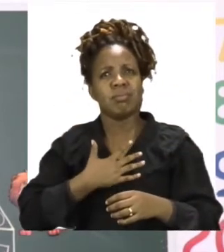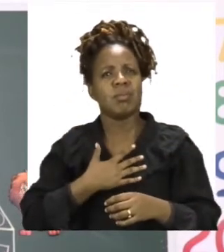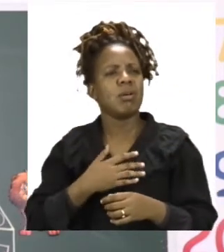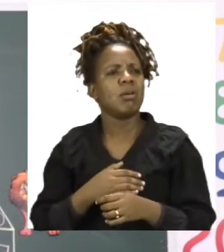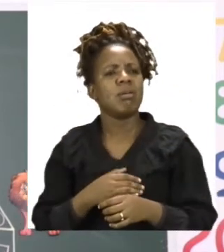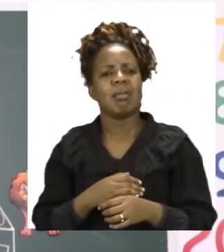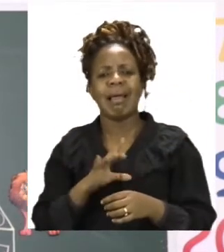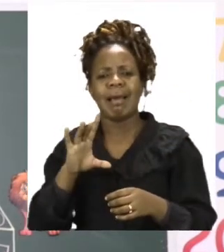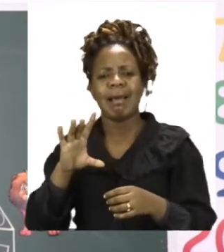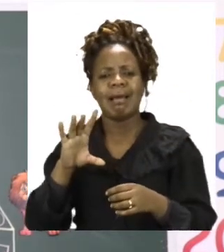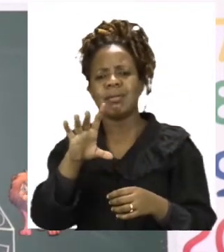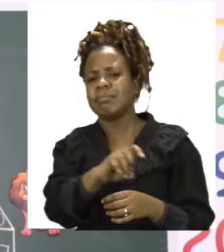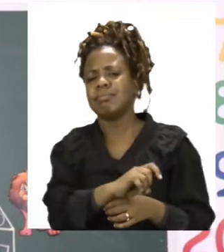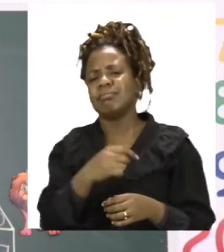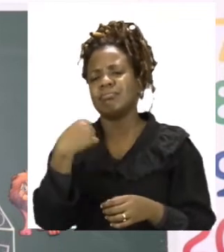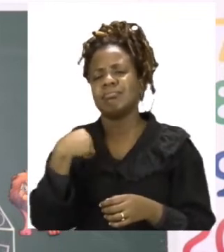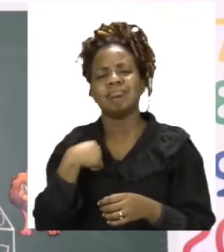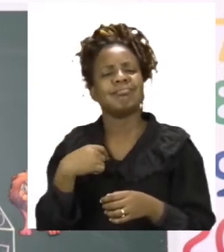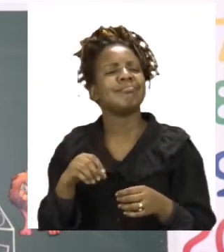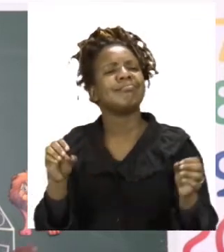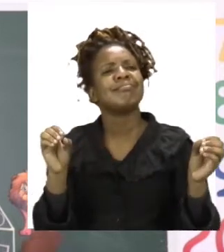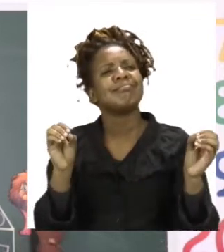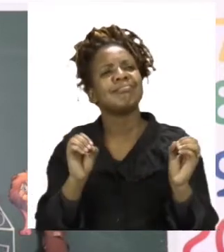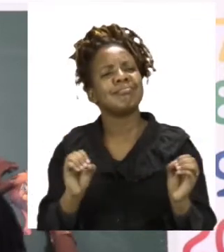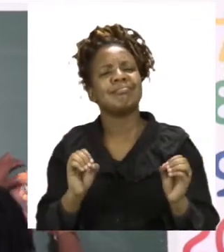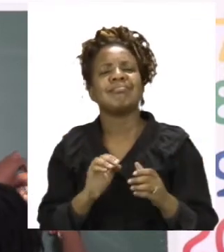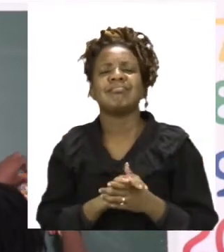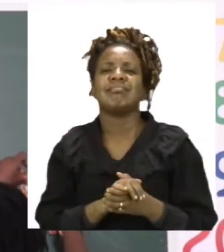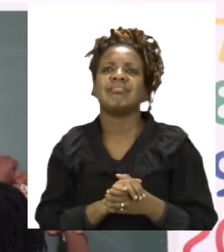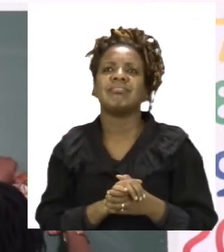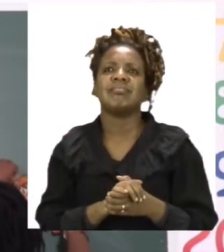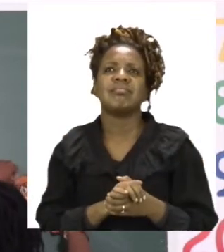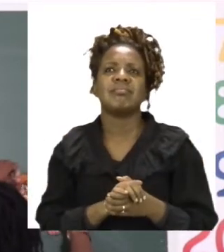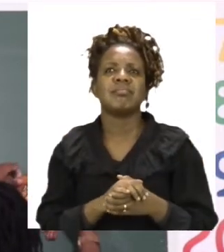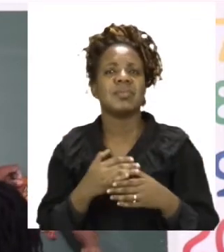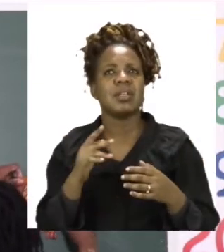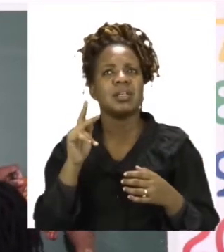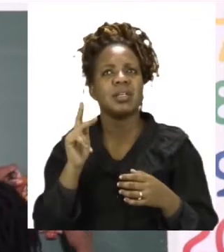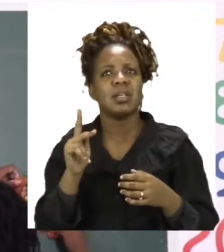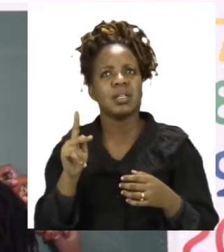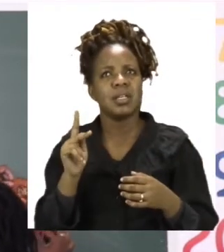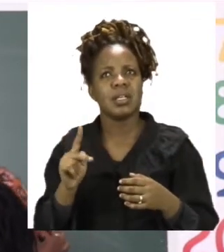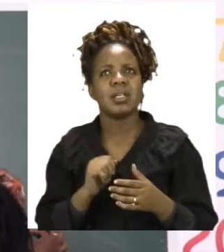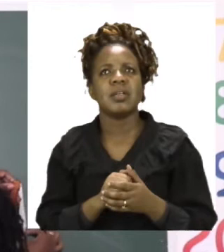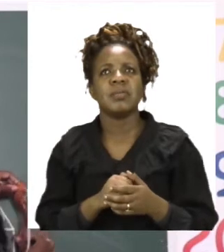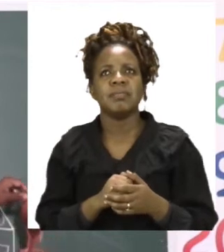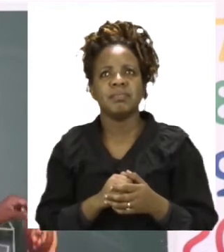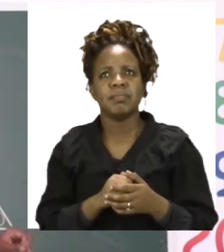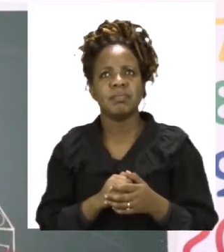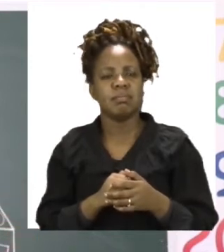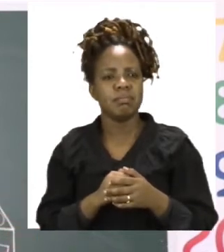to catch Petrus at all. So he will disappear again, hoping to catch